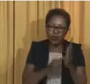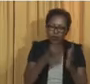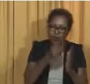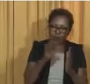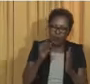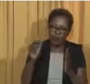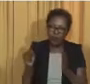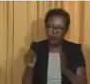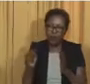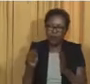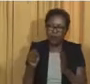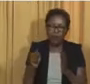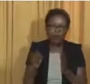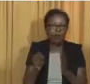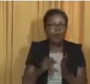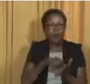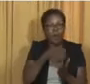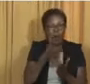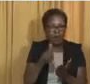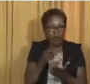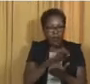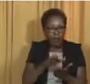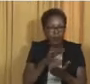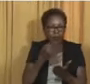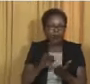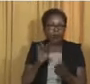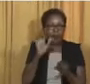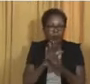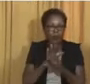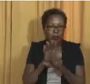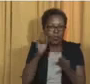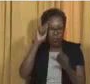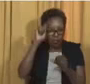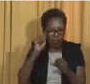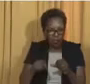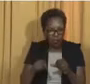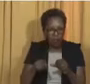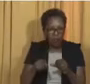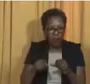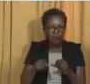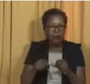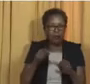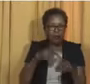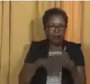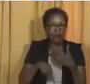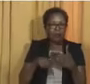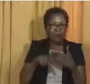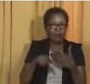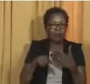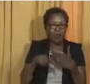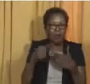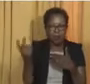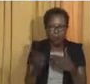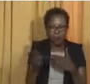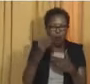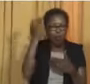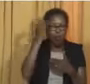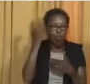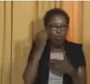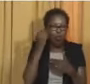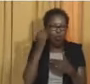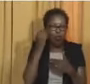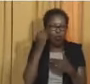Constitution. Another aspect of the majority judgment of the court that I need to address relates to how the two courts treated the